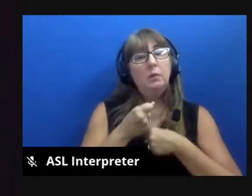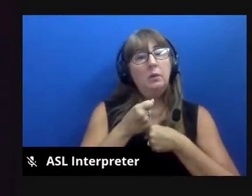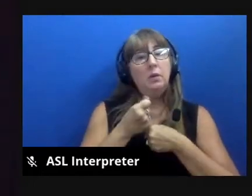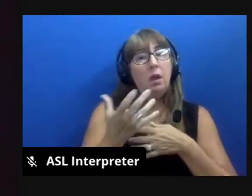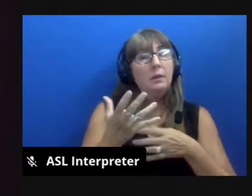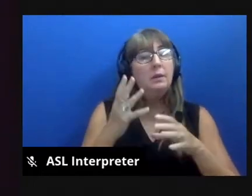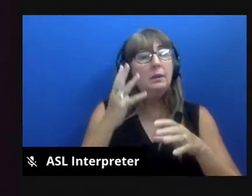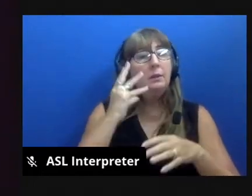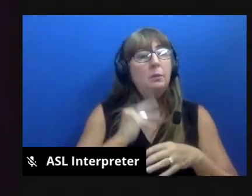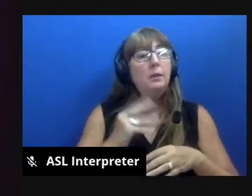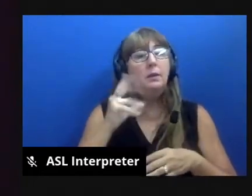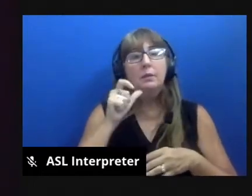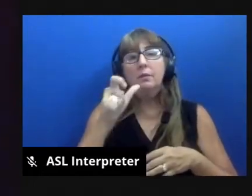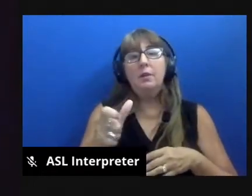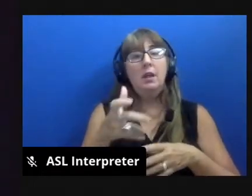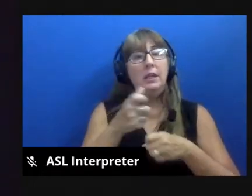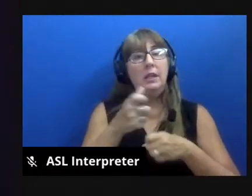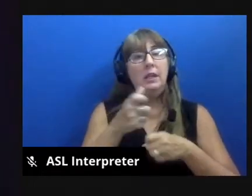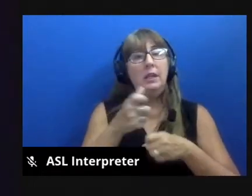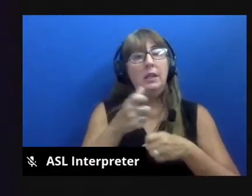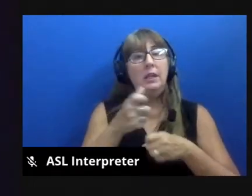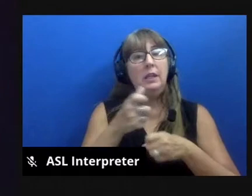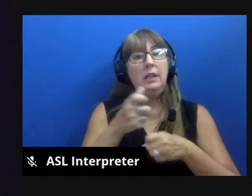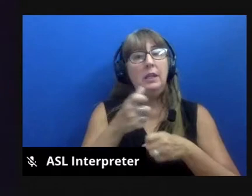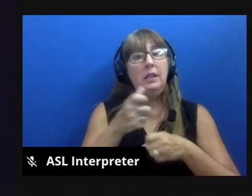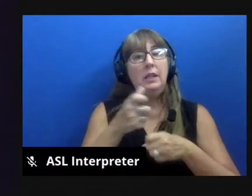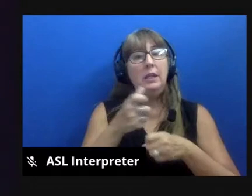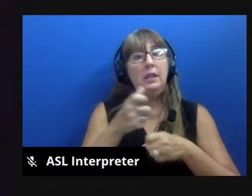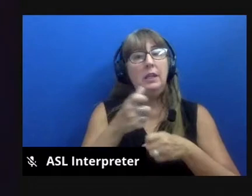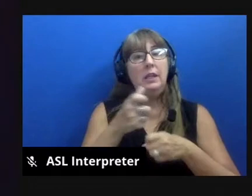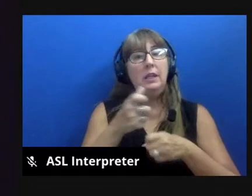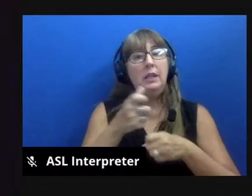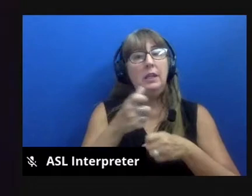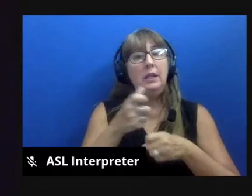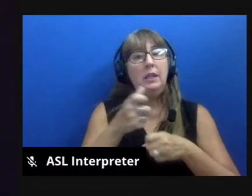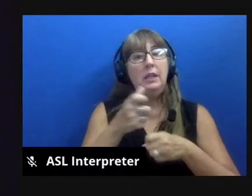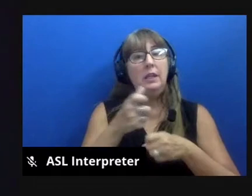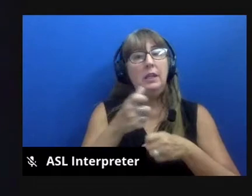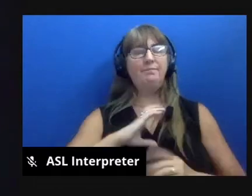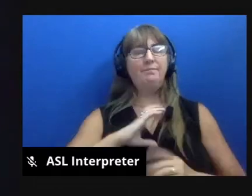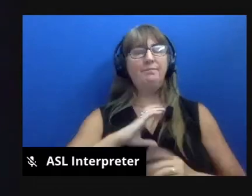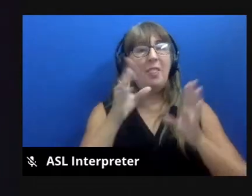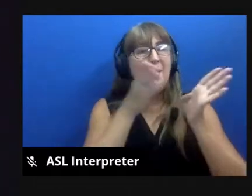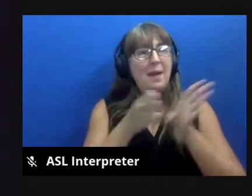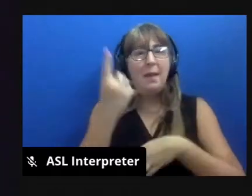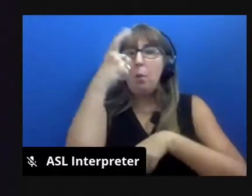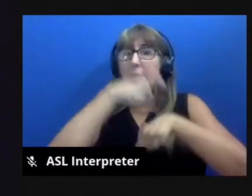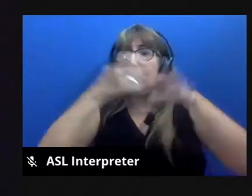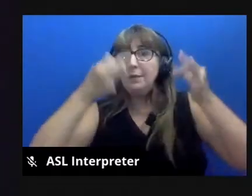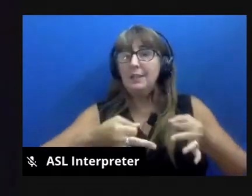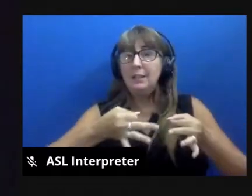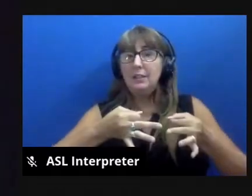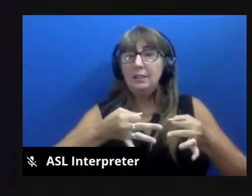humiliated. And so the pattern, that decision early, that one-time decision, now becomes a rigid pattern because they keep not